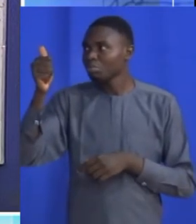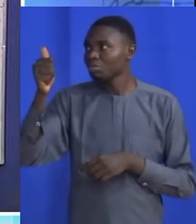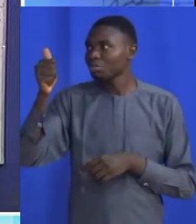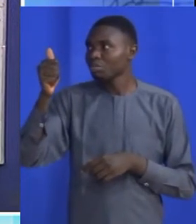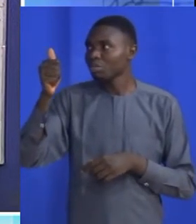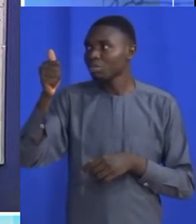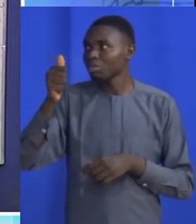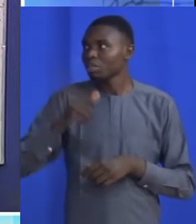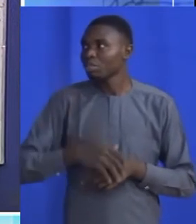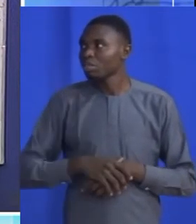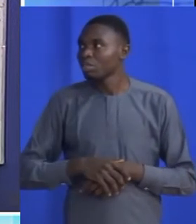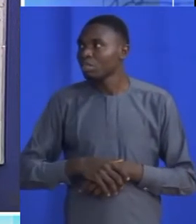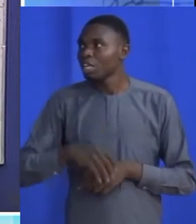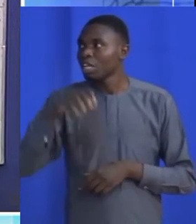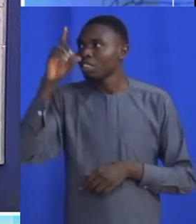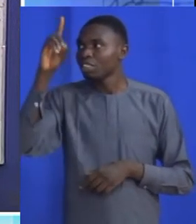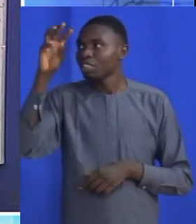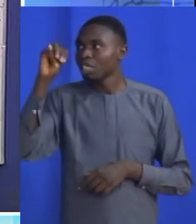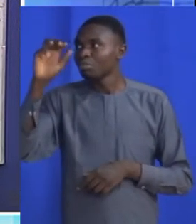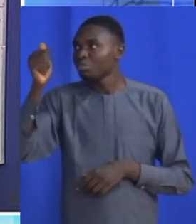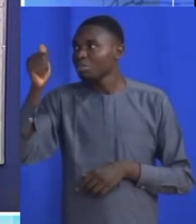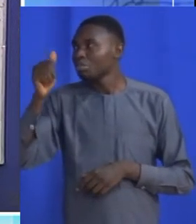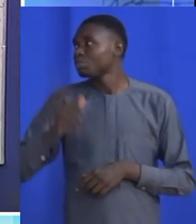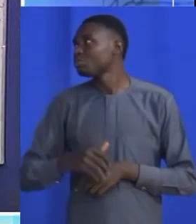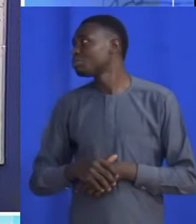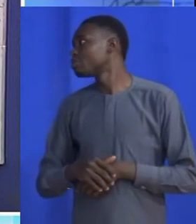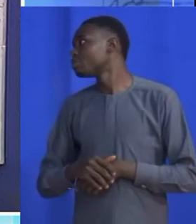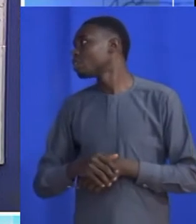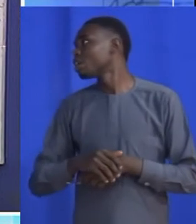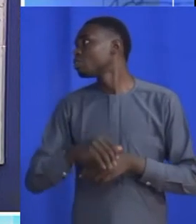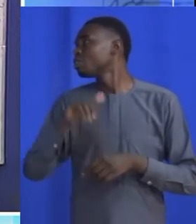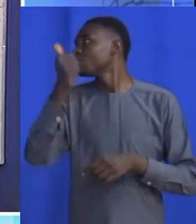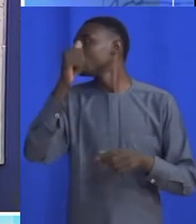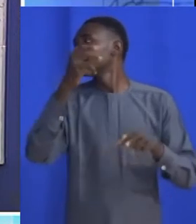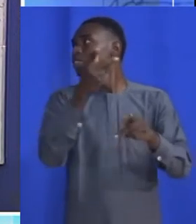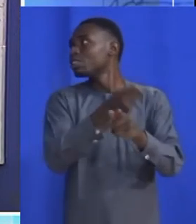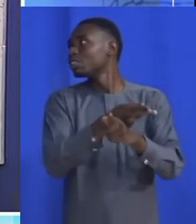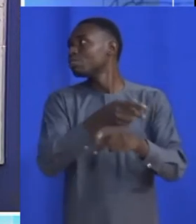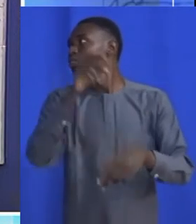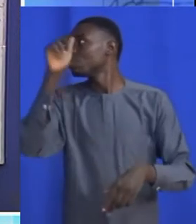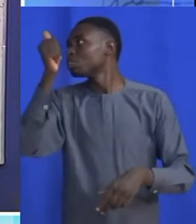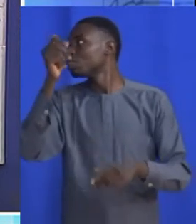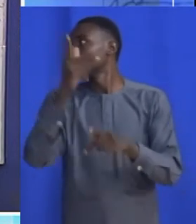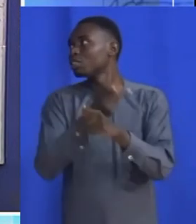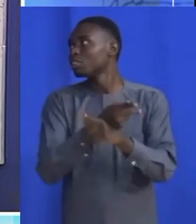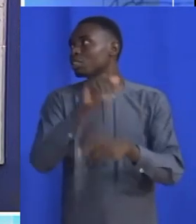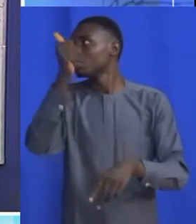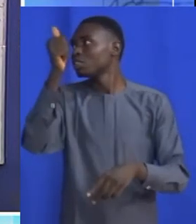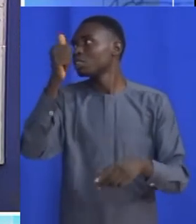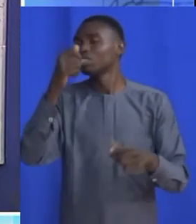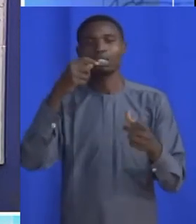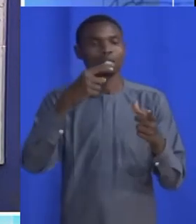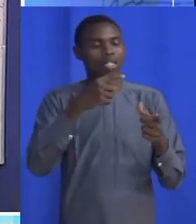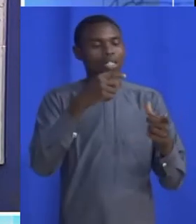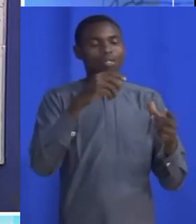labor unions declare that every member must go on strike, whether you like it or not, you cannot say you are not